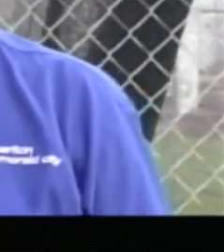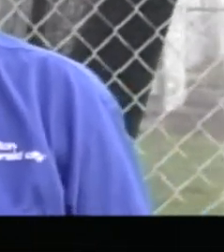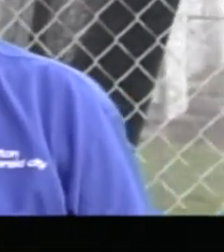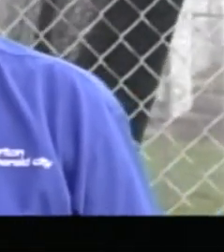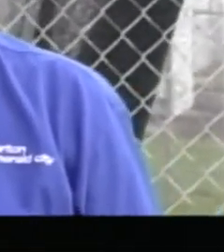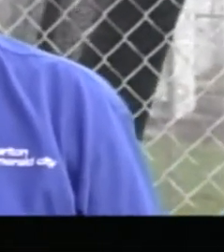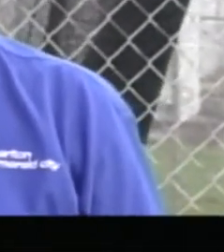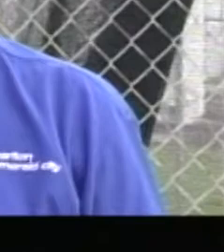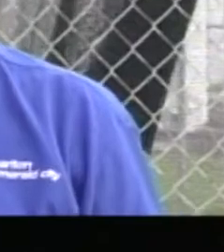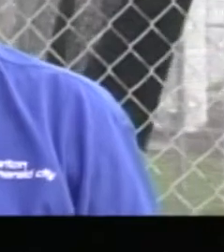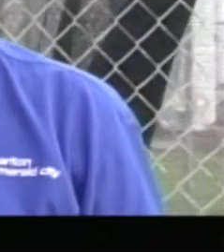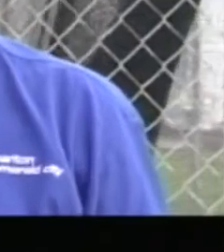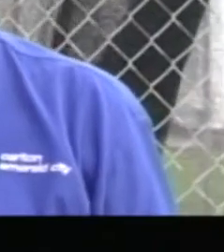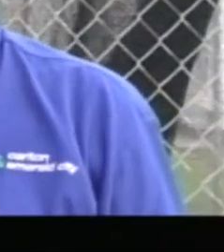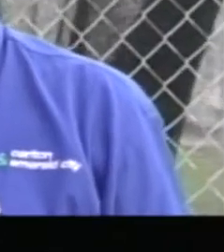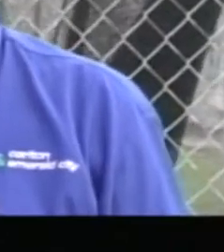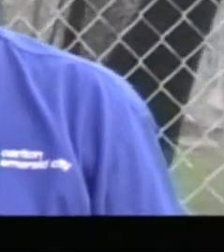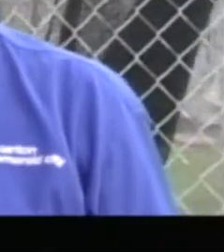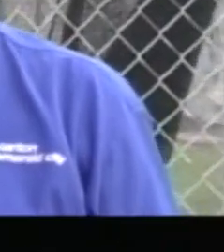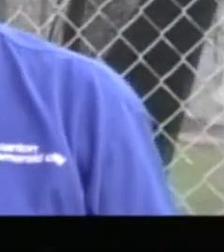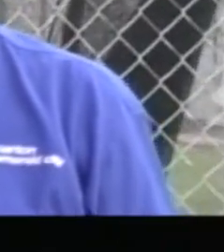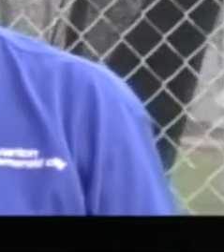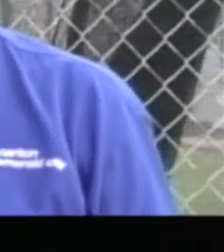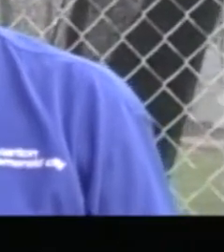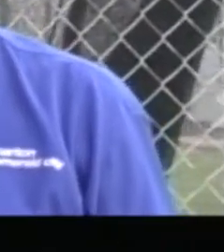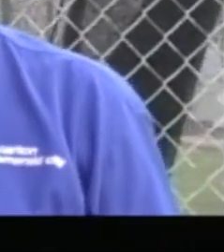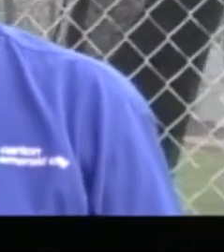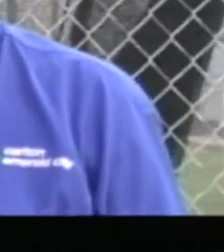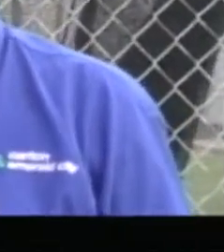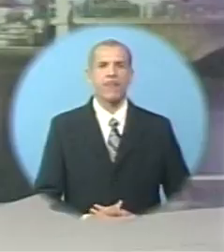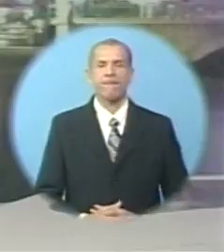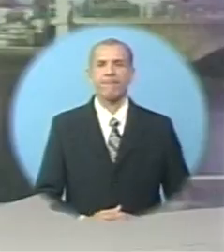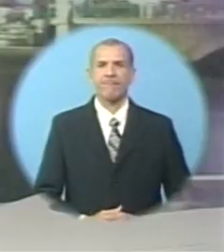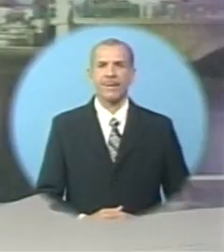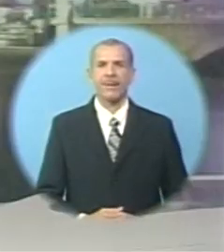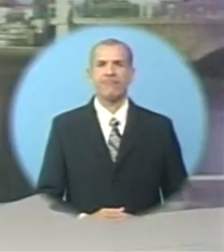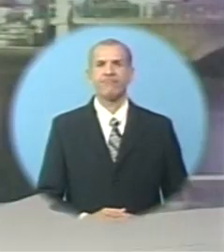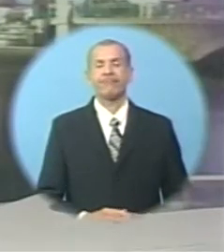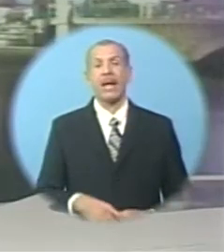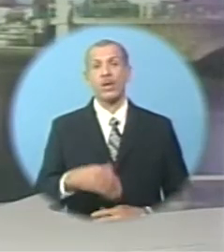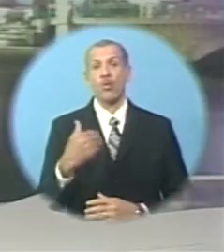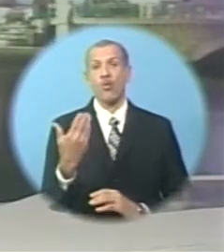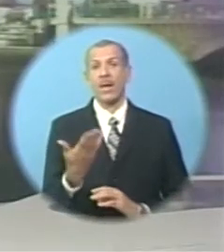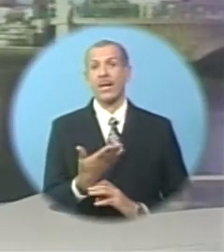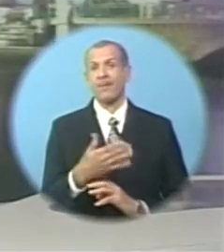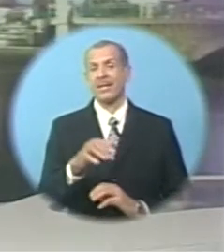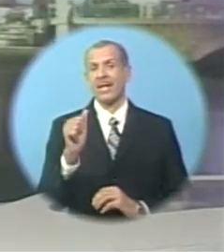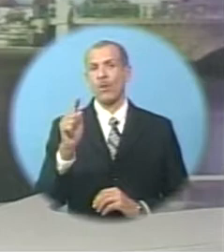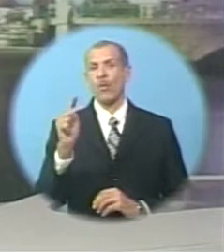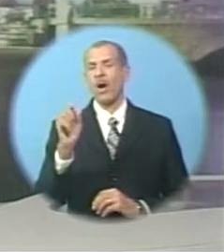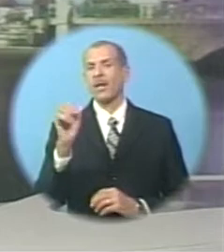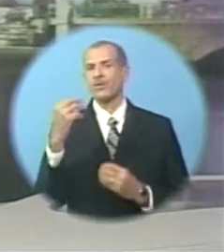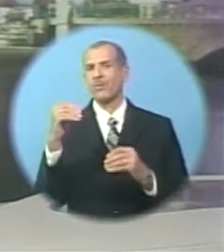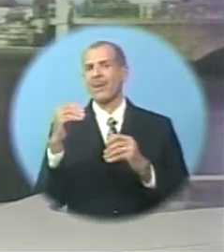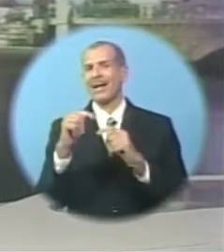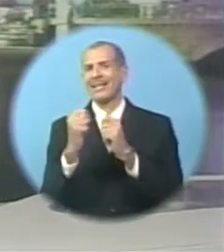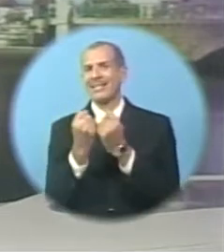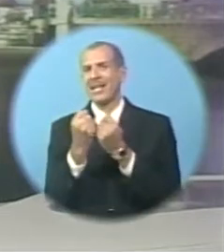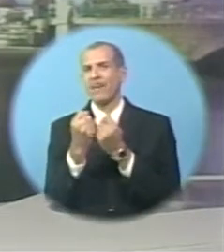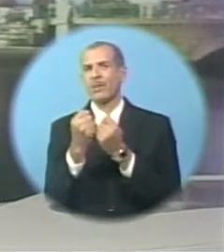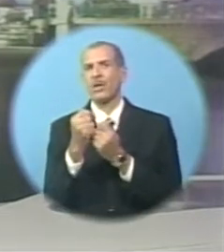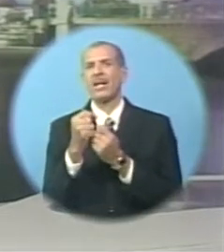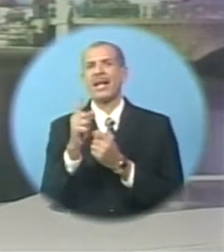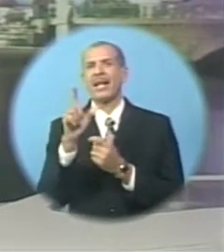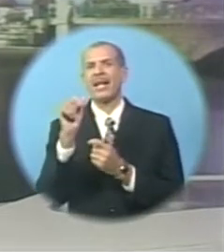of good, solid contribution to this community. And welcoming the A1 Supermarket team, news reporter